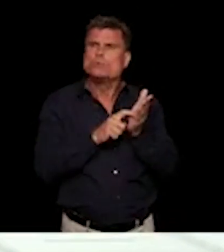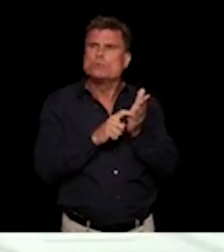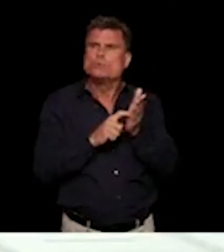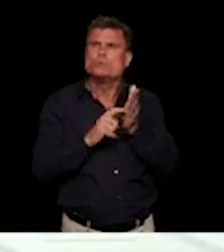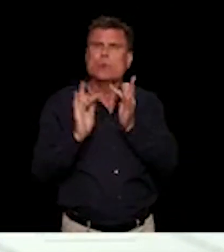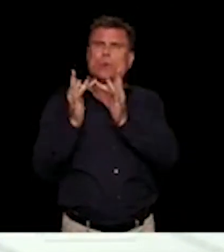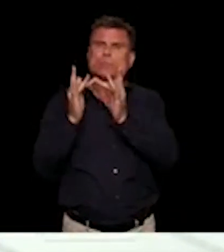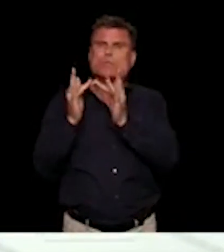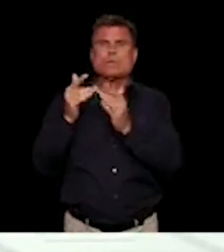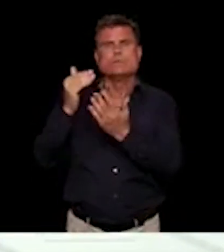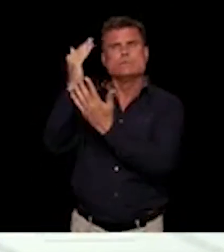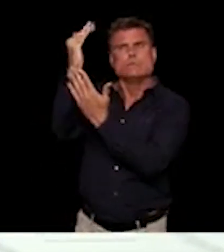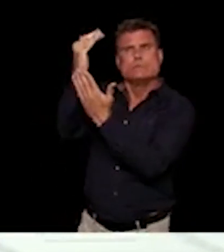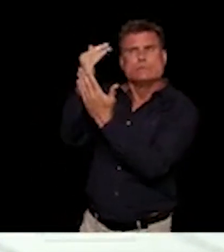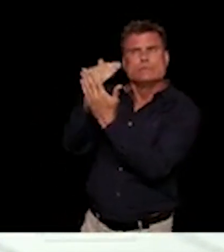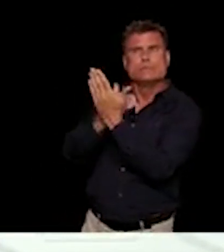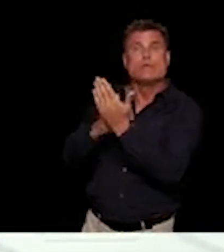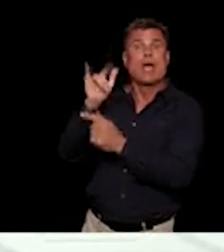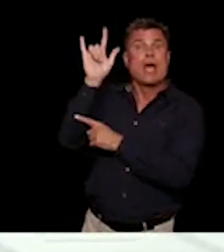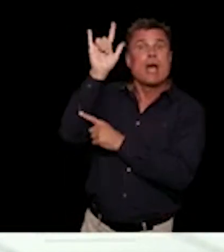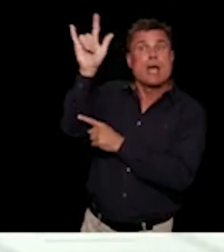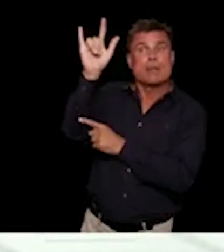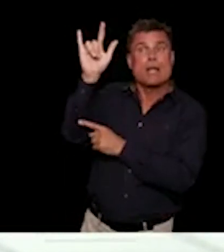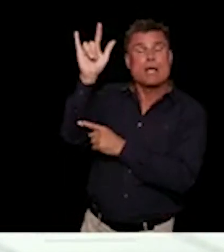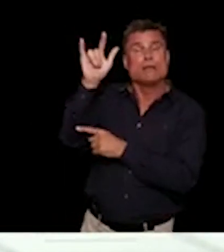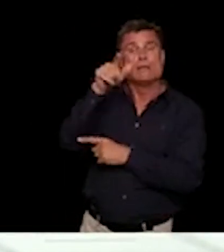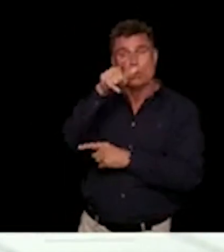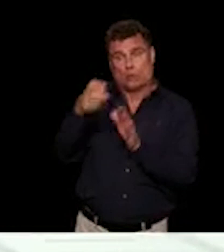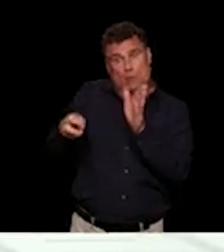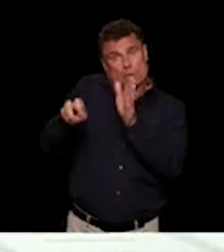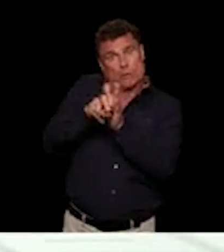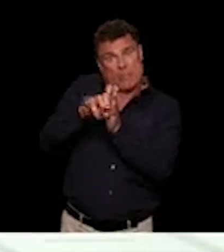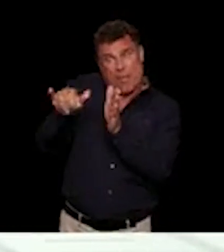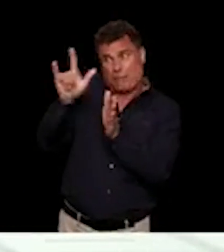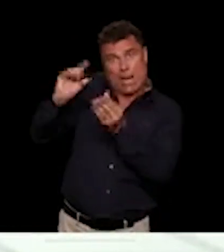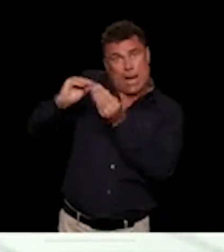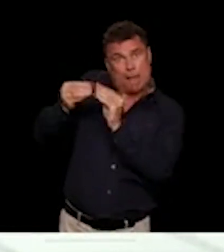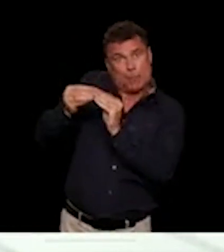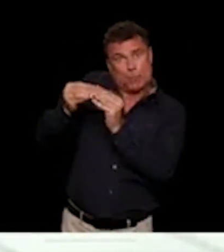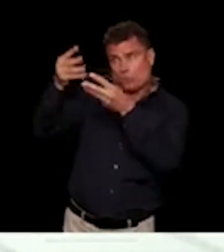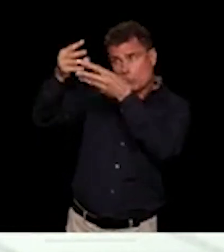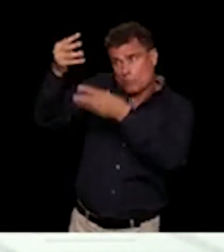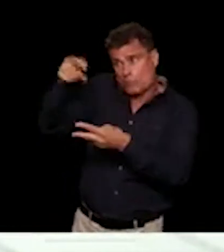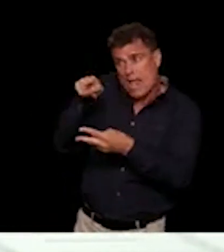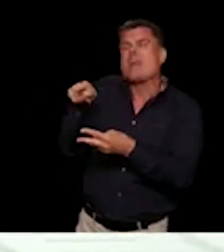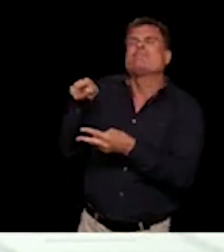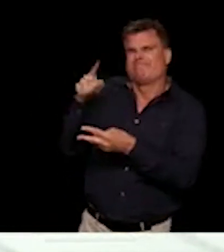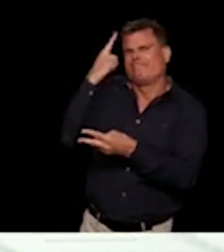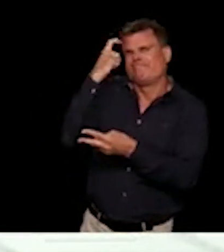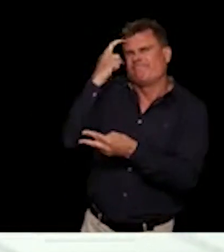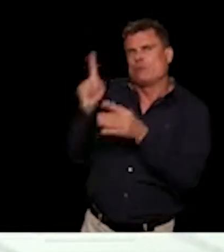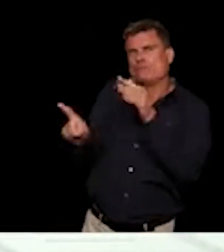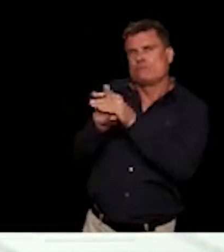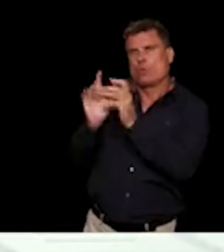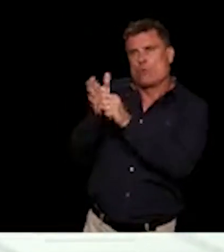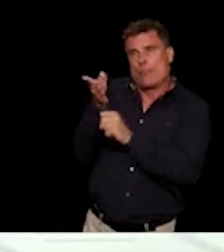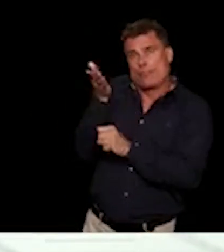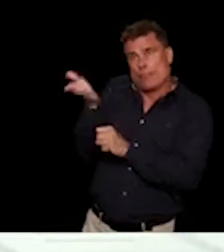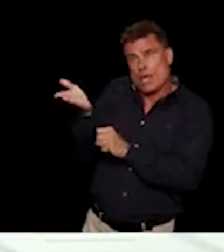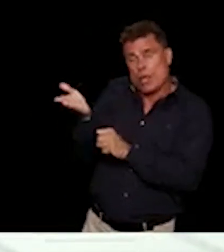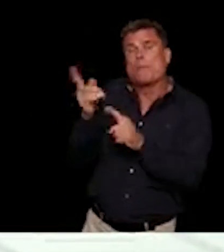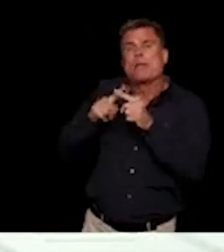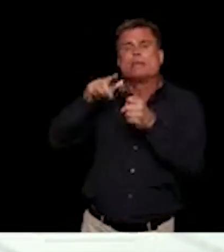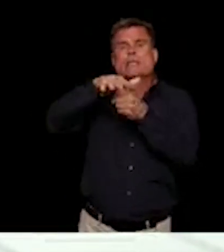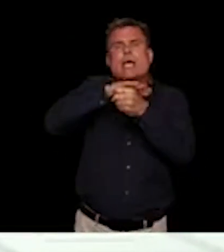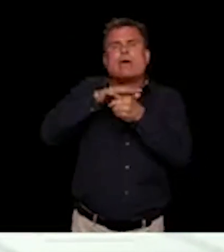Columbia. This weekend, Northern Health has issued a community exposure alert for anyone who may have attended the It Is